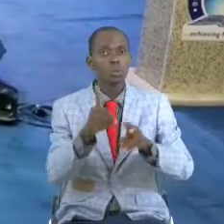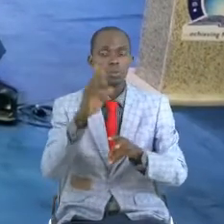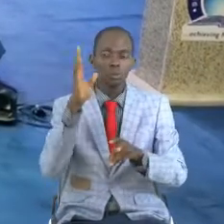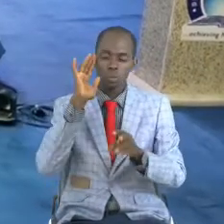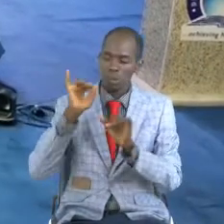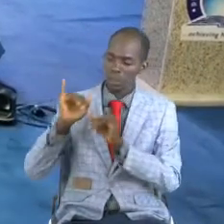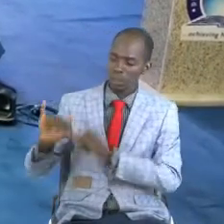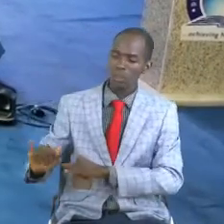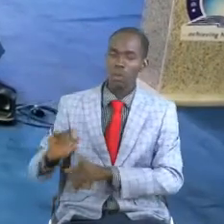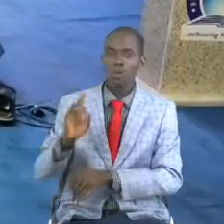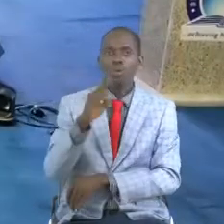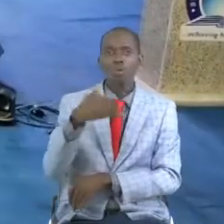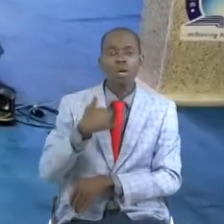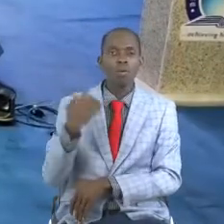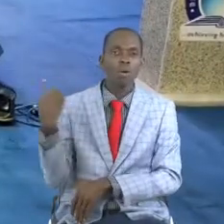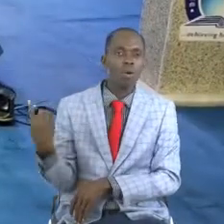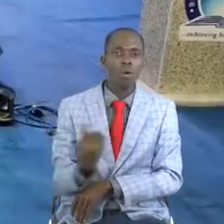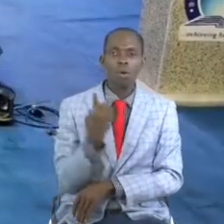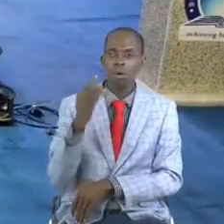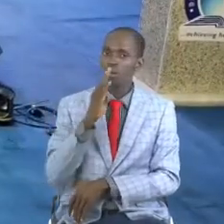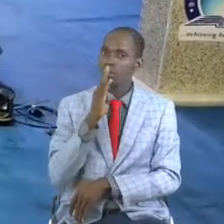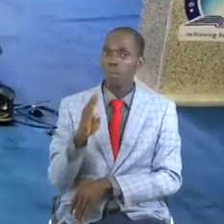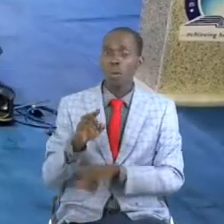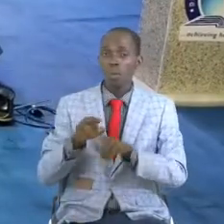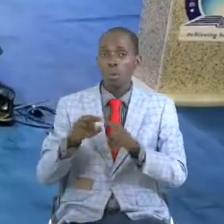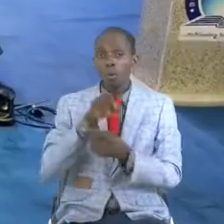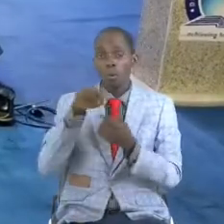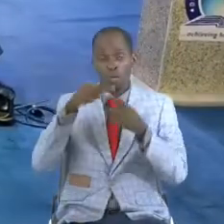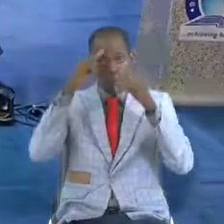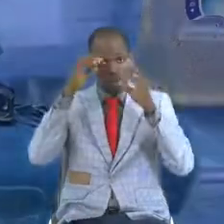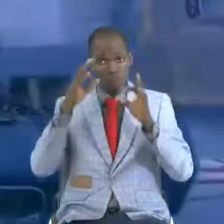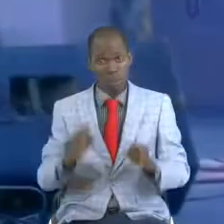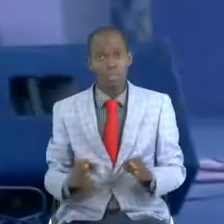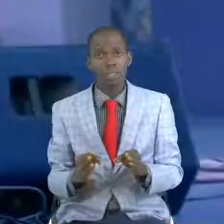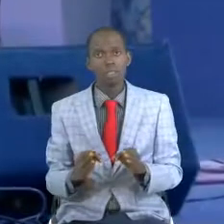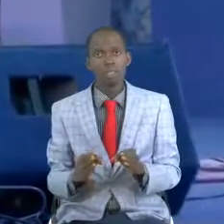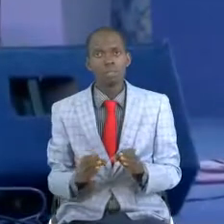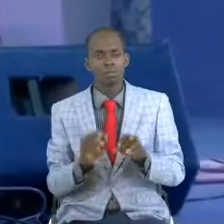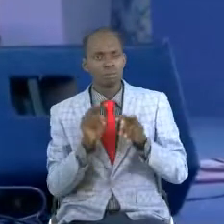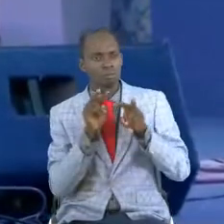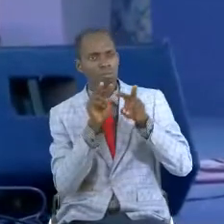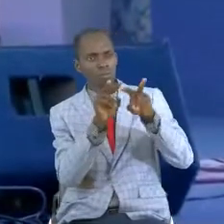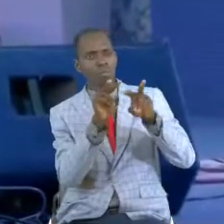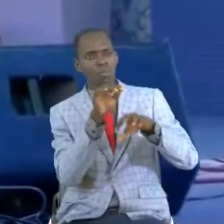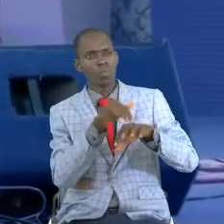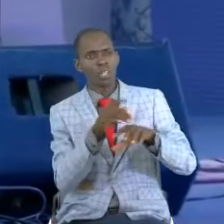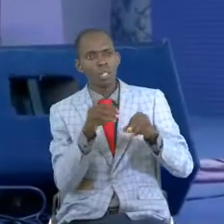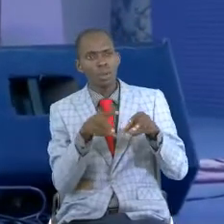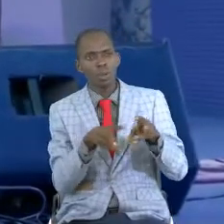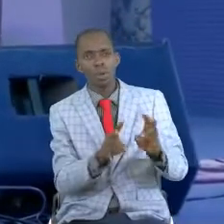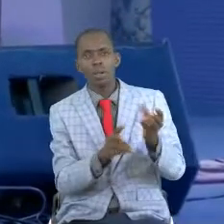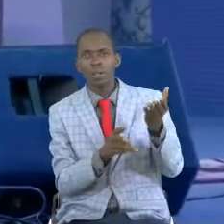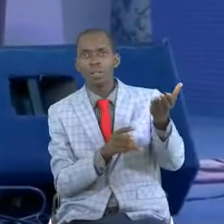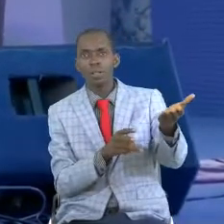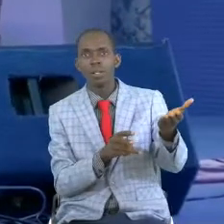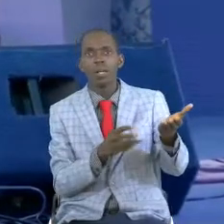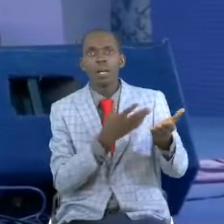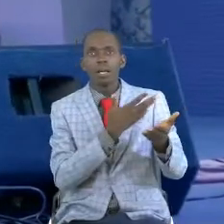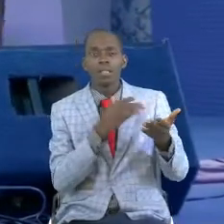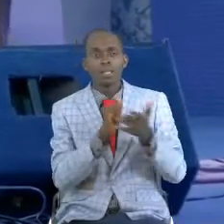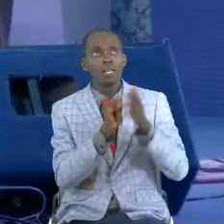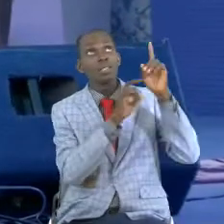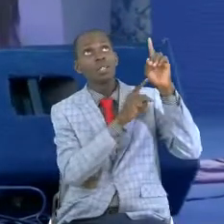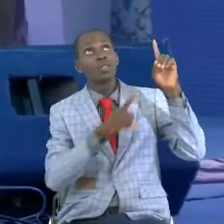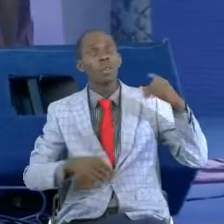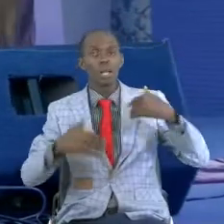always been. But it is when you make up your mind, you decide. Look at the expressway that the Lord has